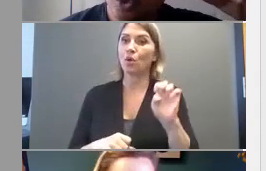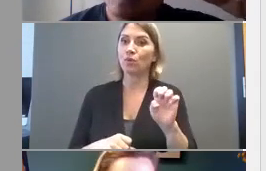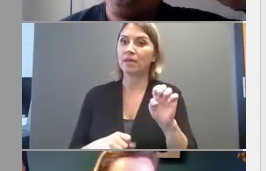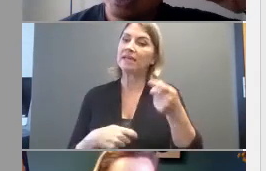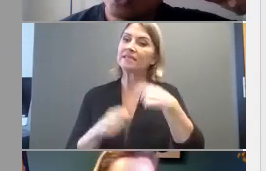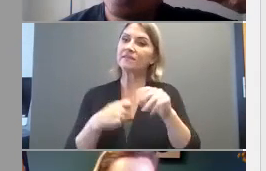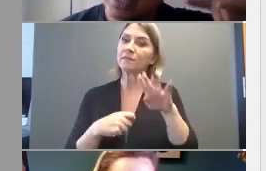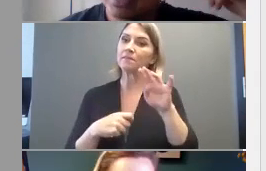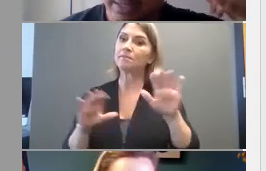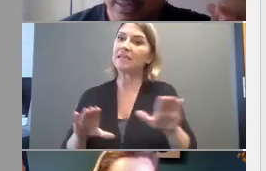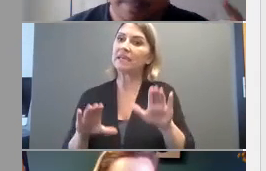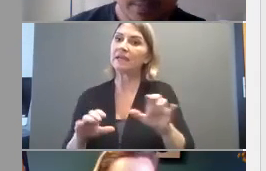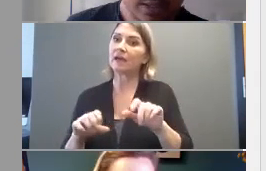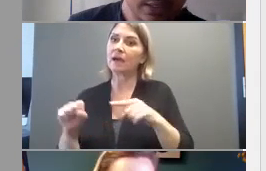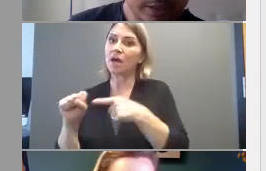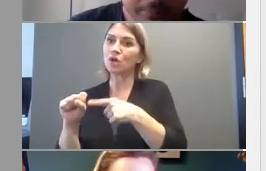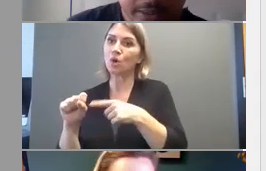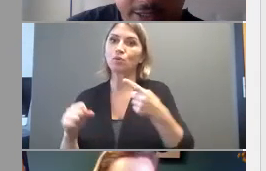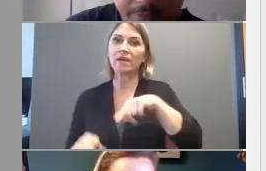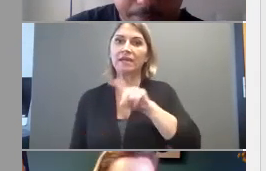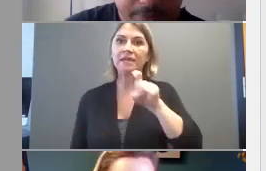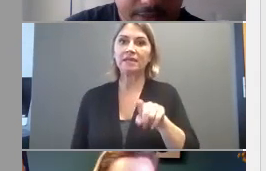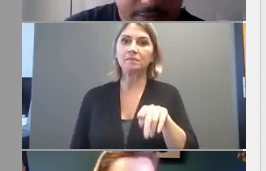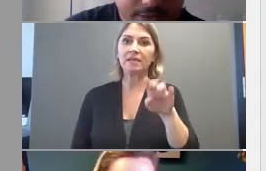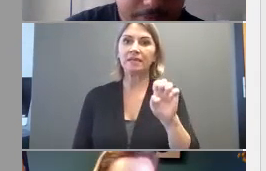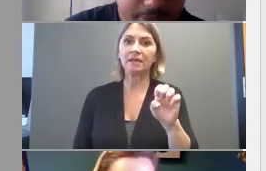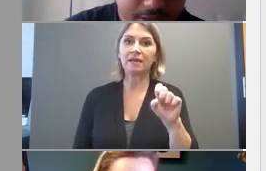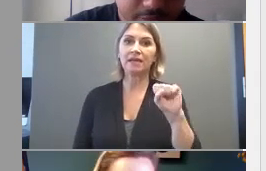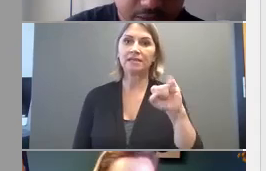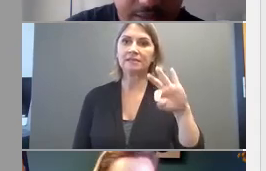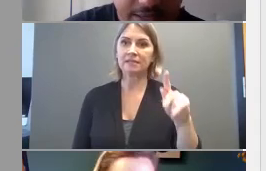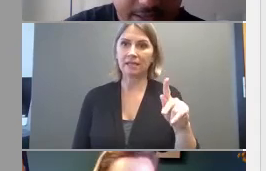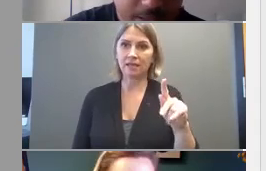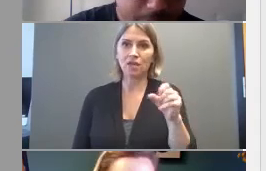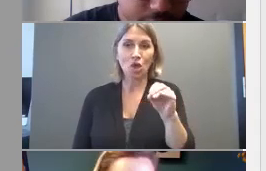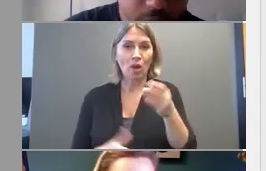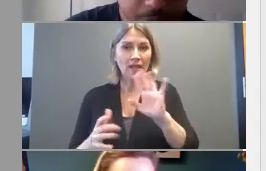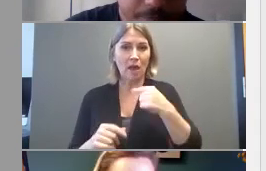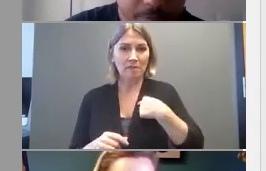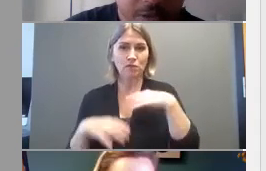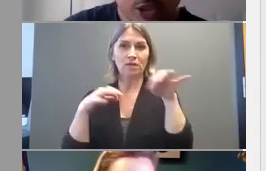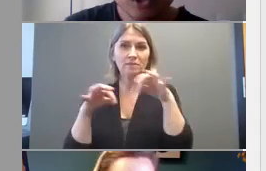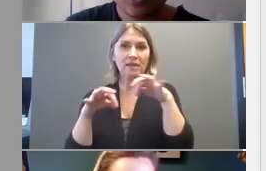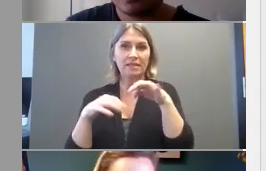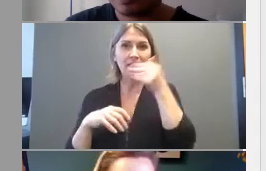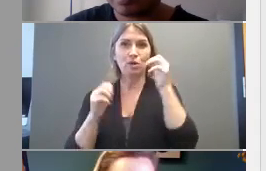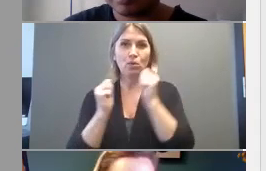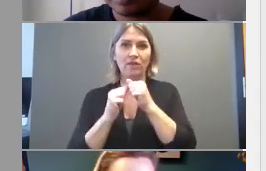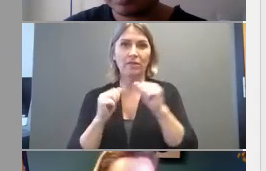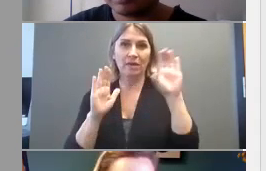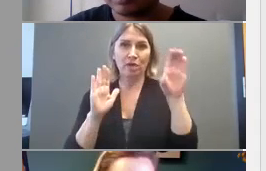being a source, we need it to be a sink. Now let me explain this better with a diagram before.